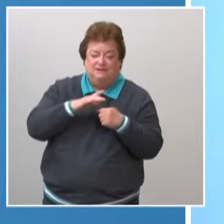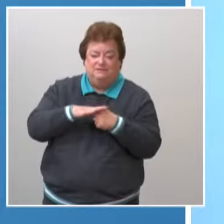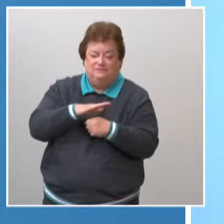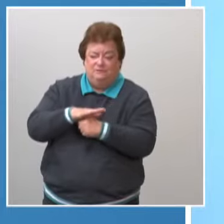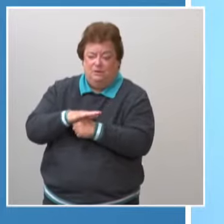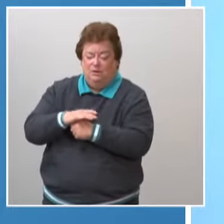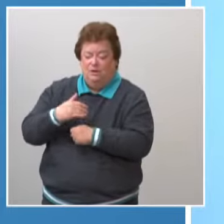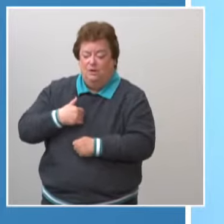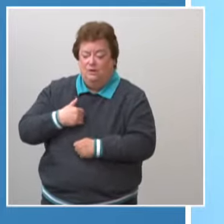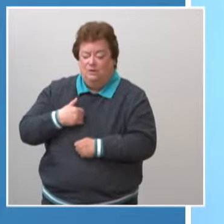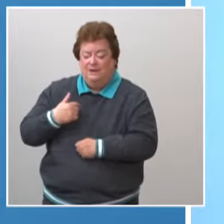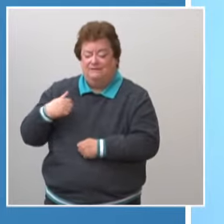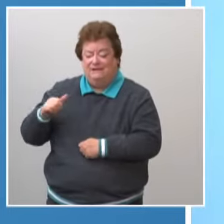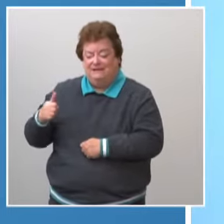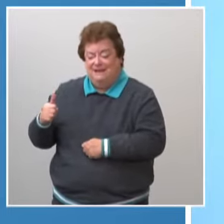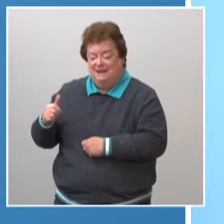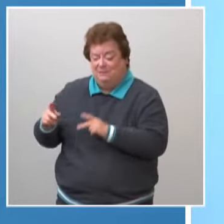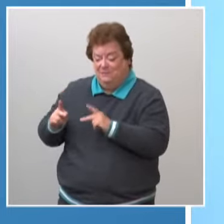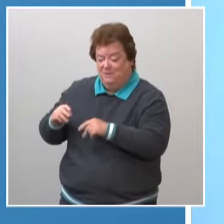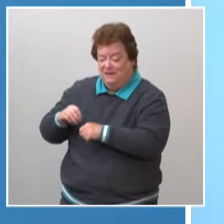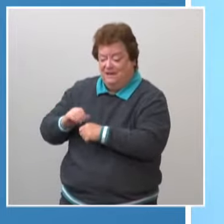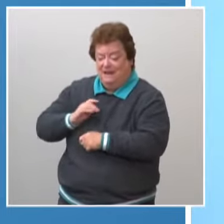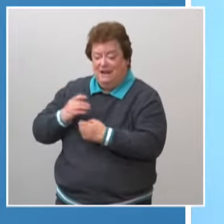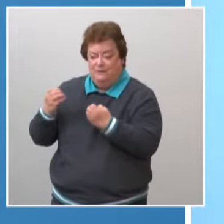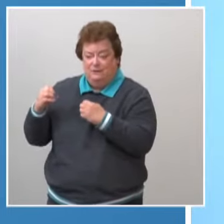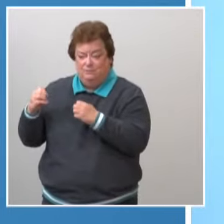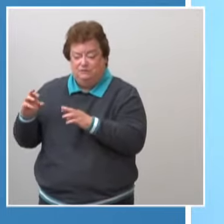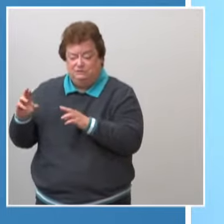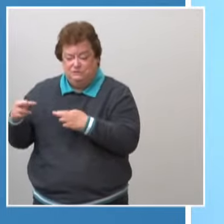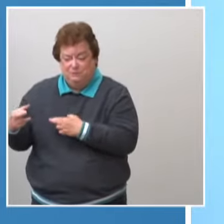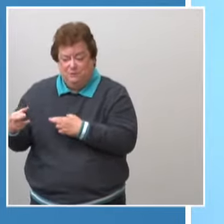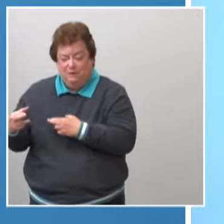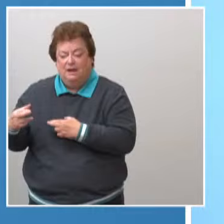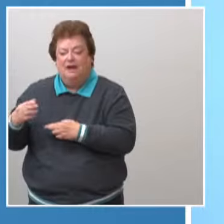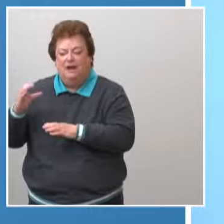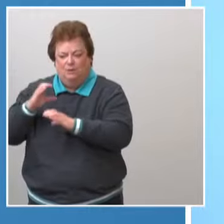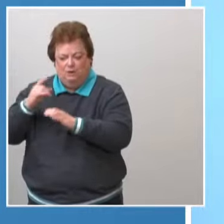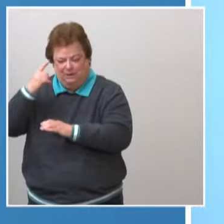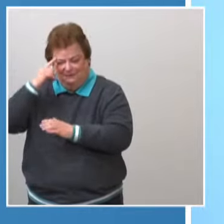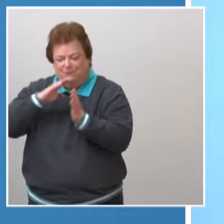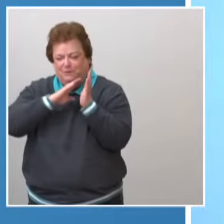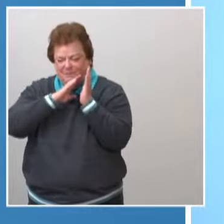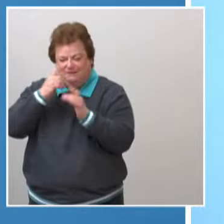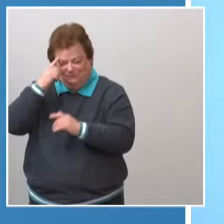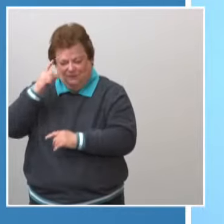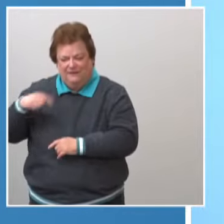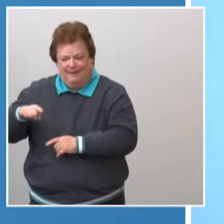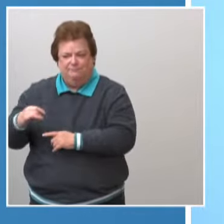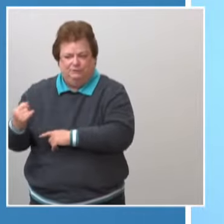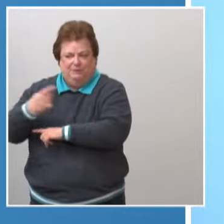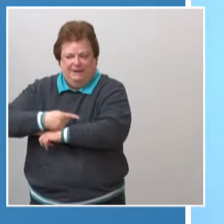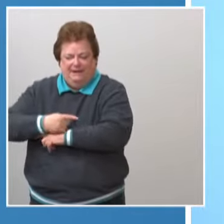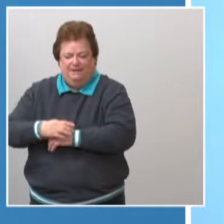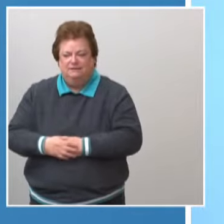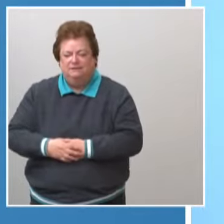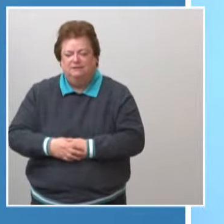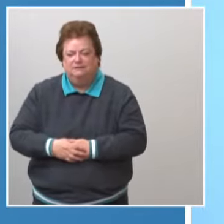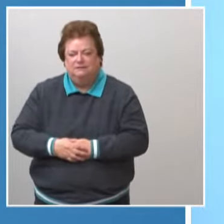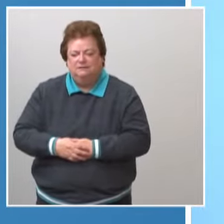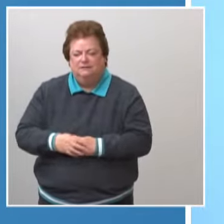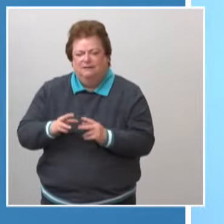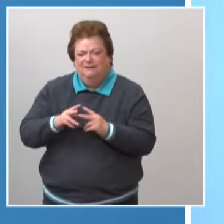inpatients bordering in our emergency room, and we'll be finding beds for them throughout the day today. A couple